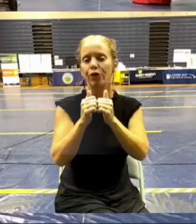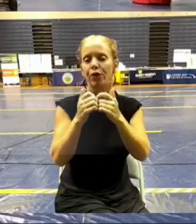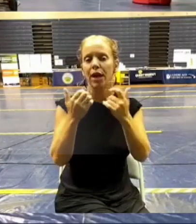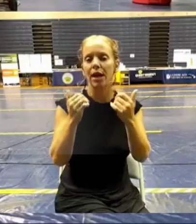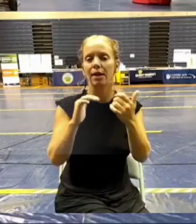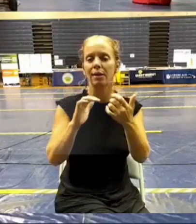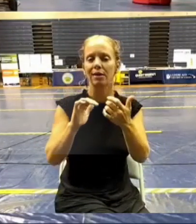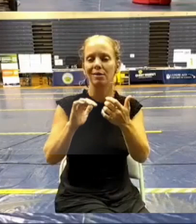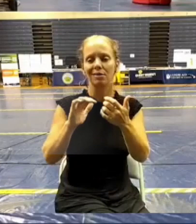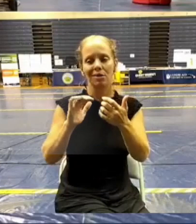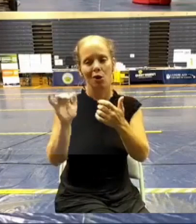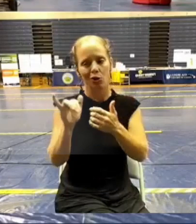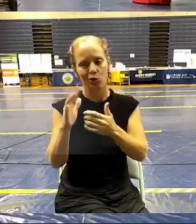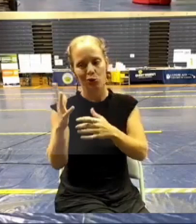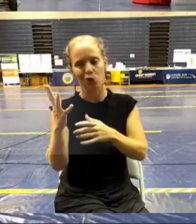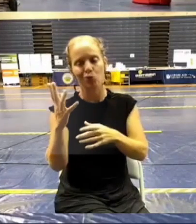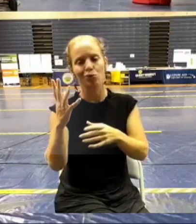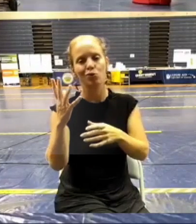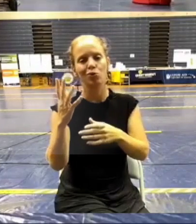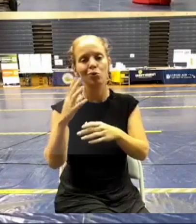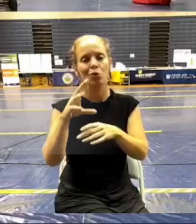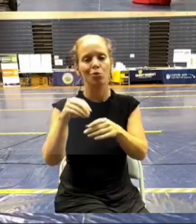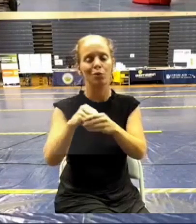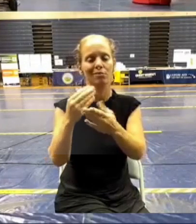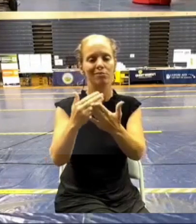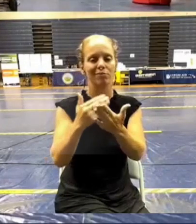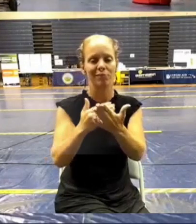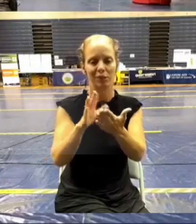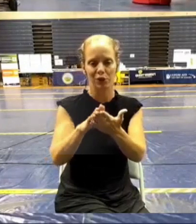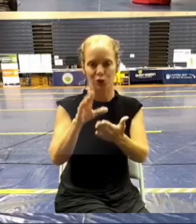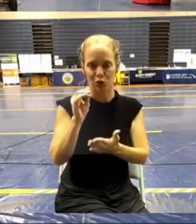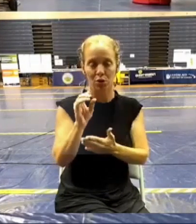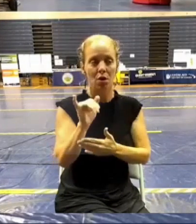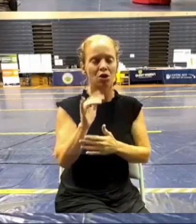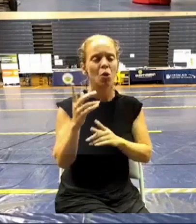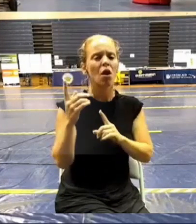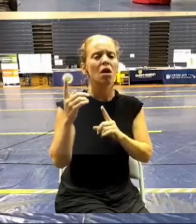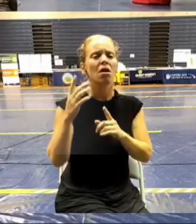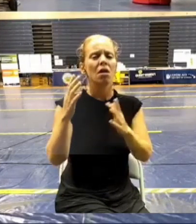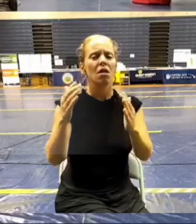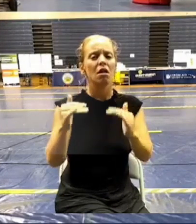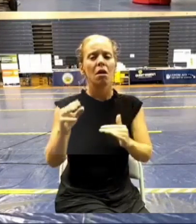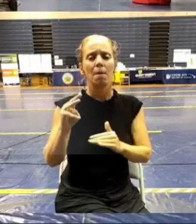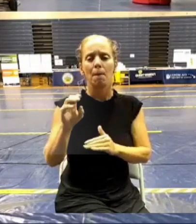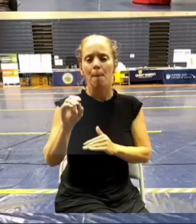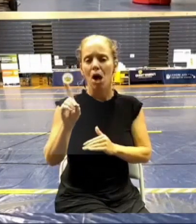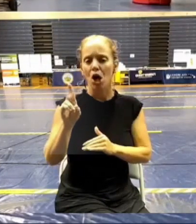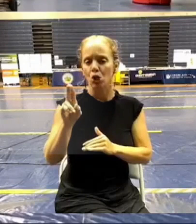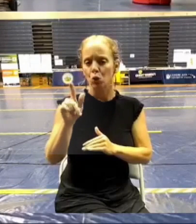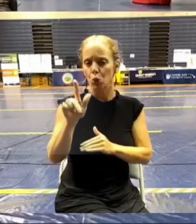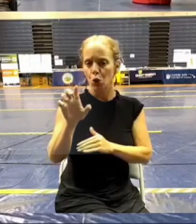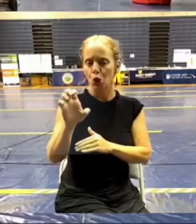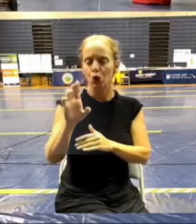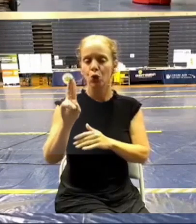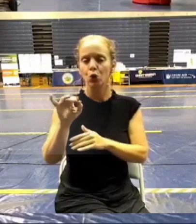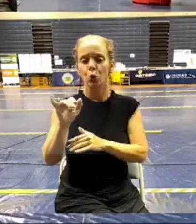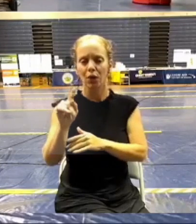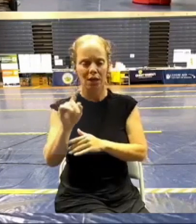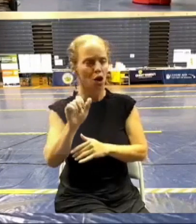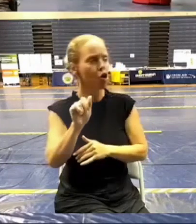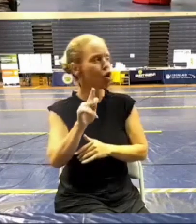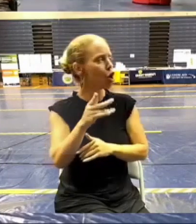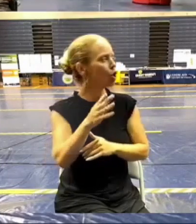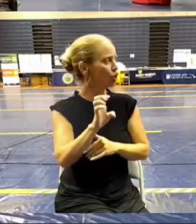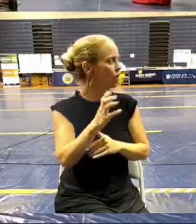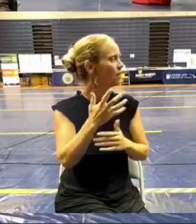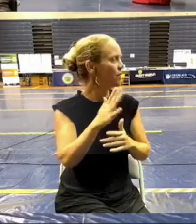including incorporating lessons learned. As far as the modular units, to pivot here, the modular units, Archie